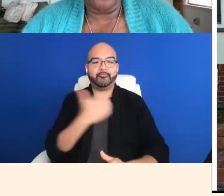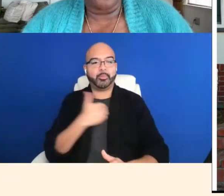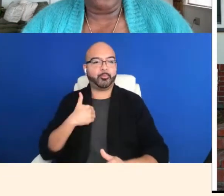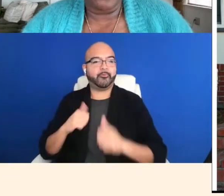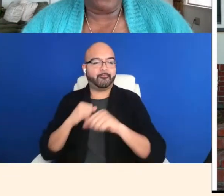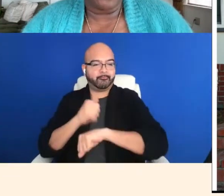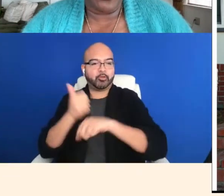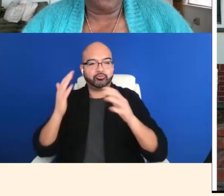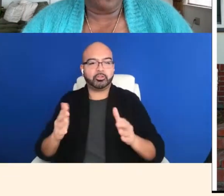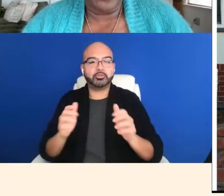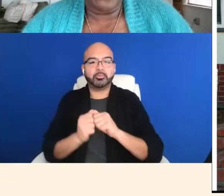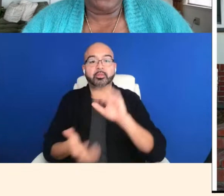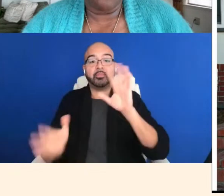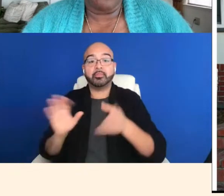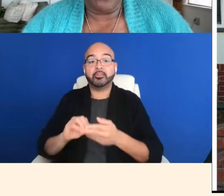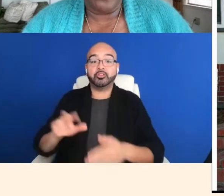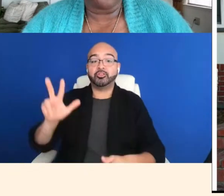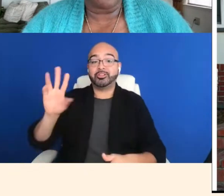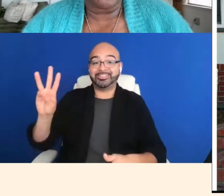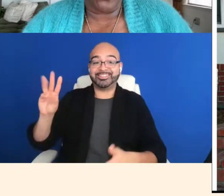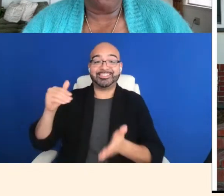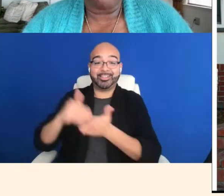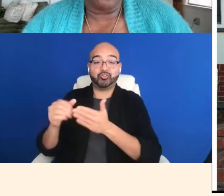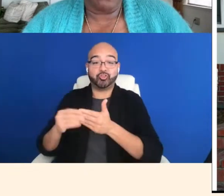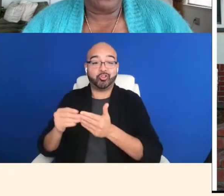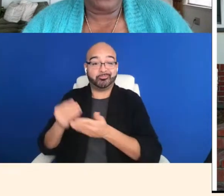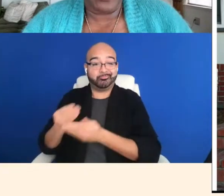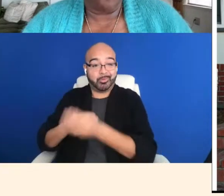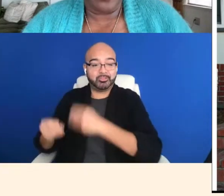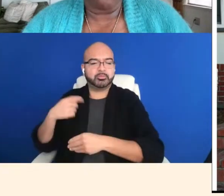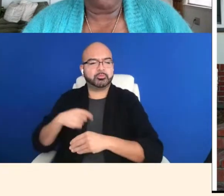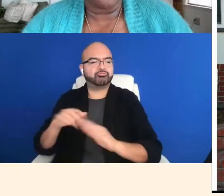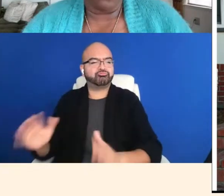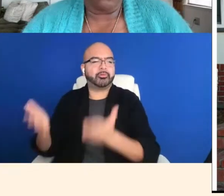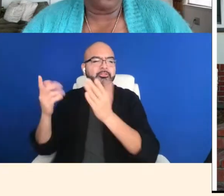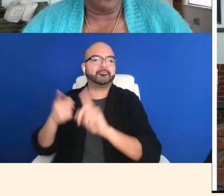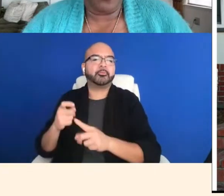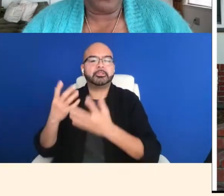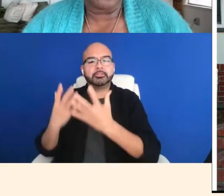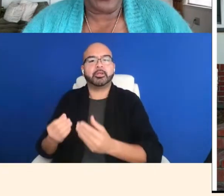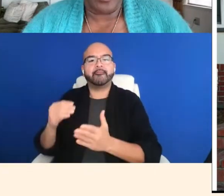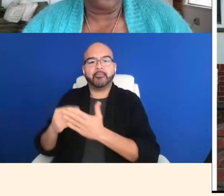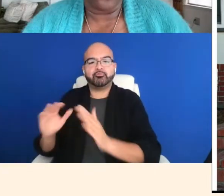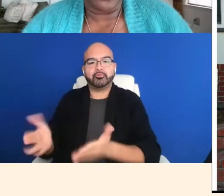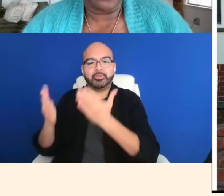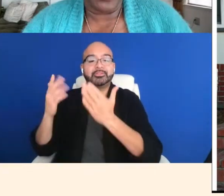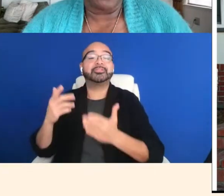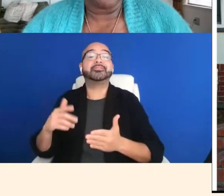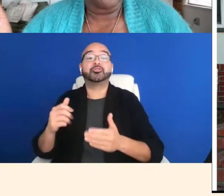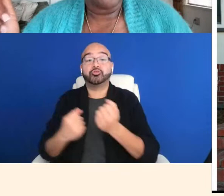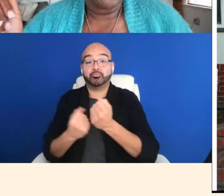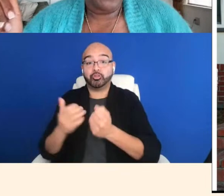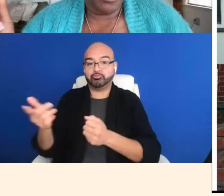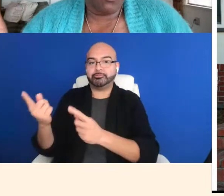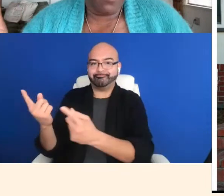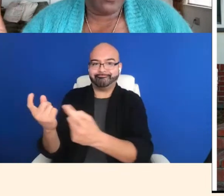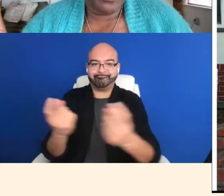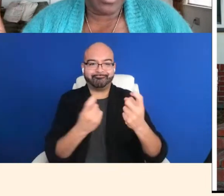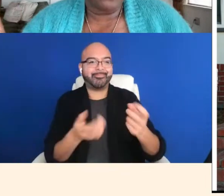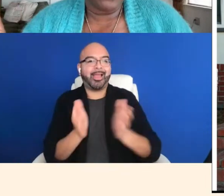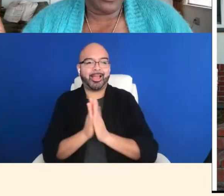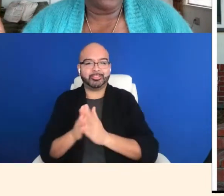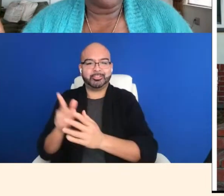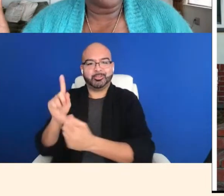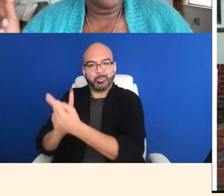a $36,000 budget that we raised from a soft fundraising campaign where we called supporters and asked one at a time, can you give